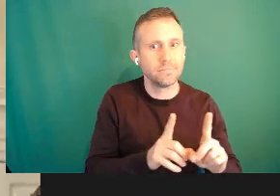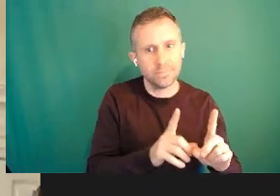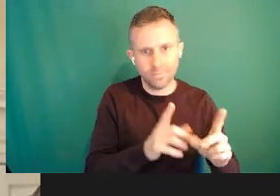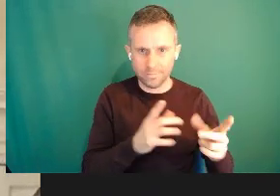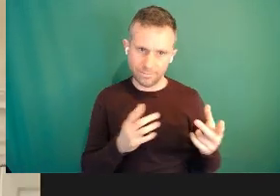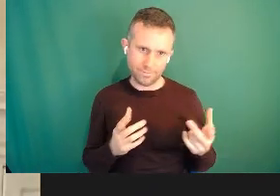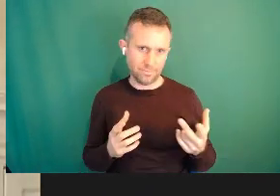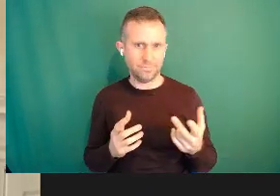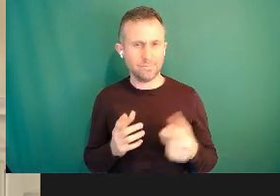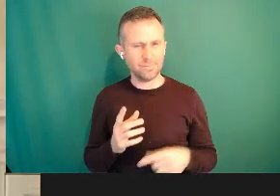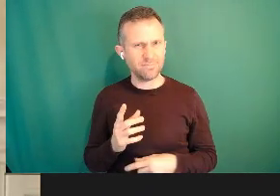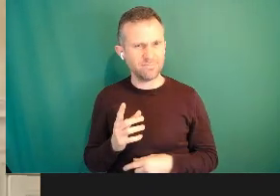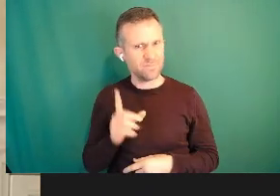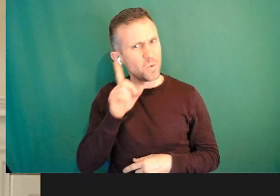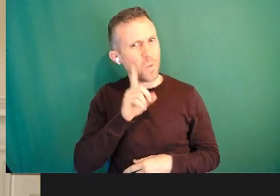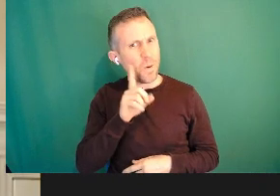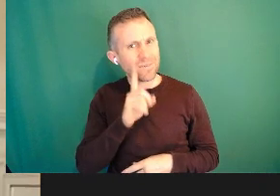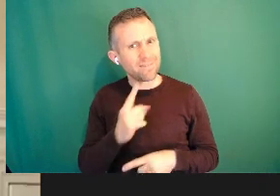kind of